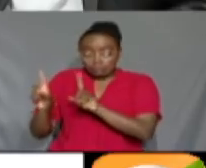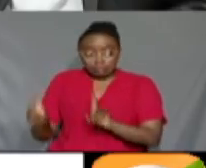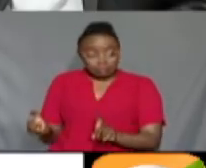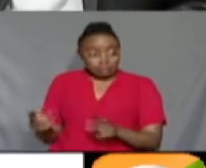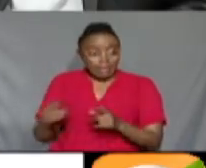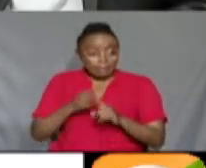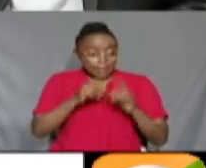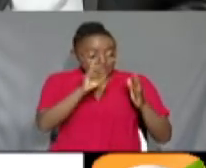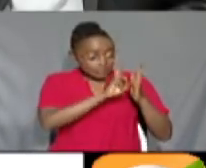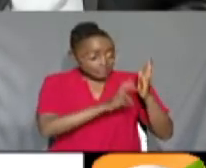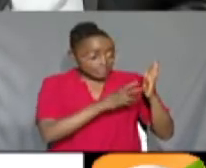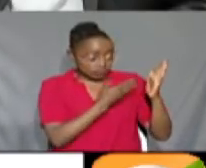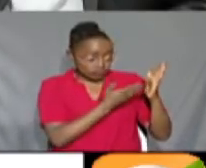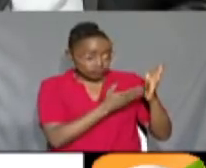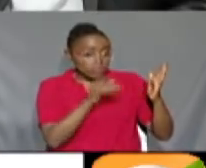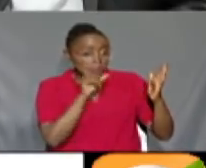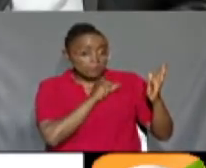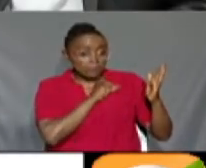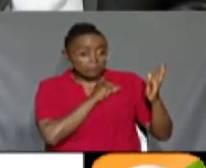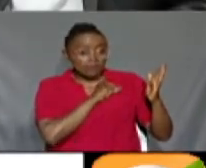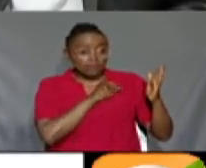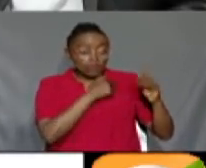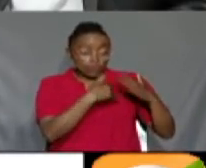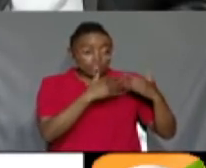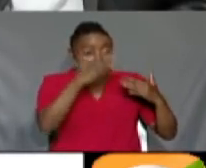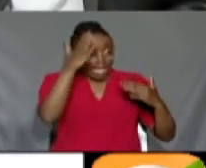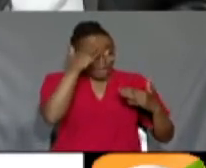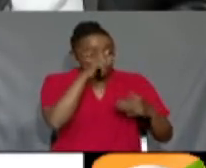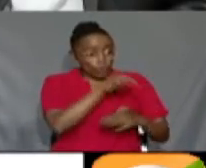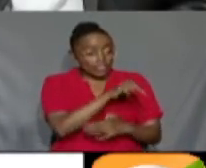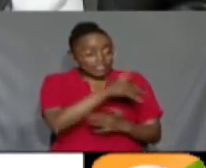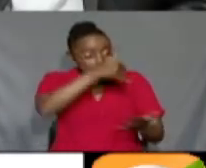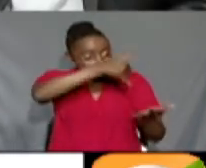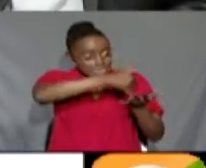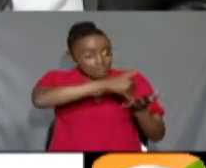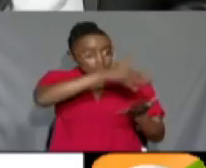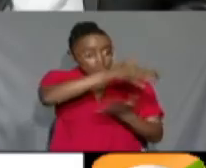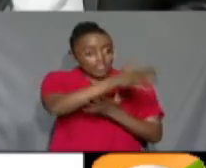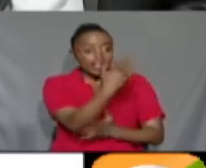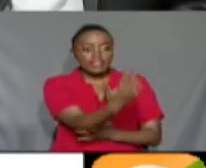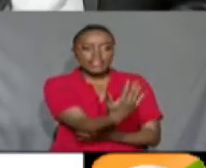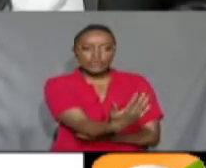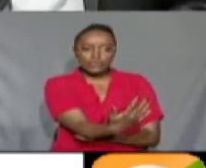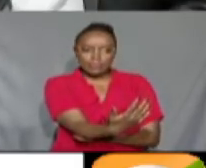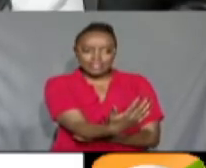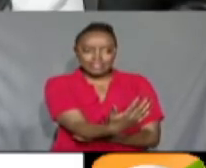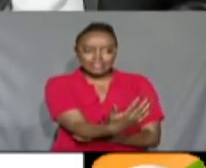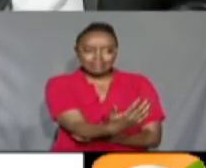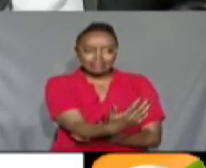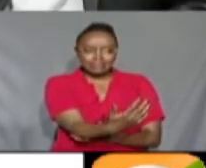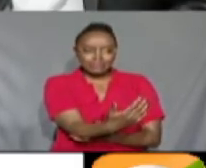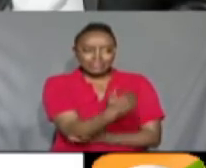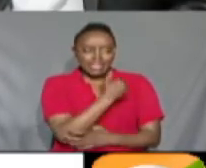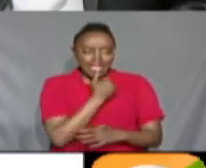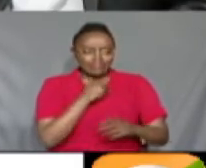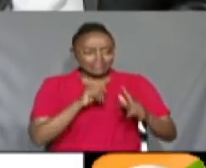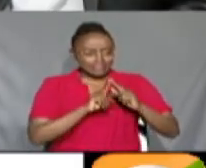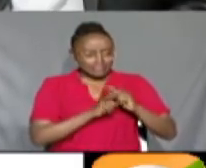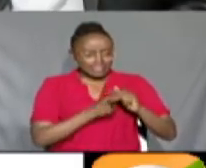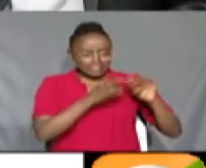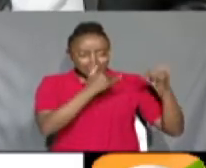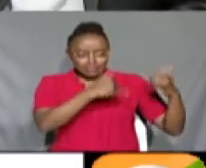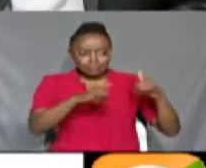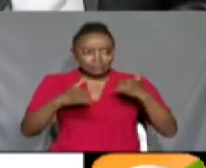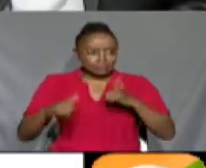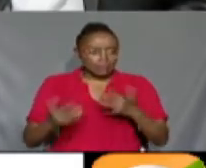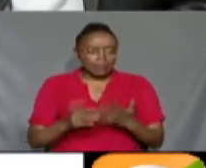read the document. I can tell you from a point of knowledge that is contained in that document. And we have already started implementing. The